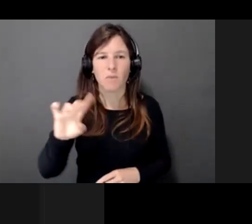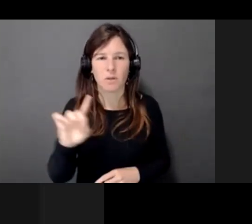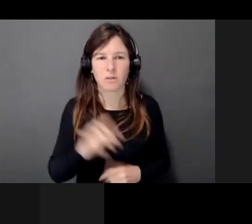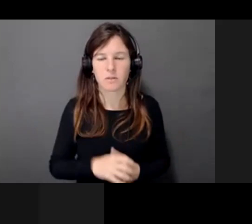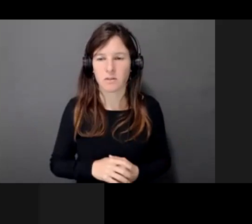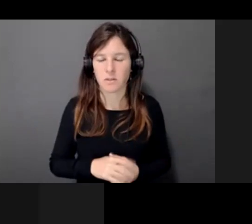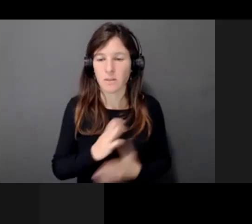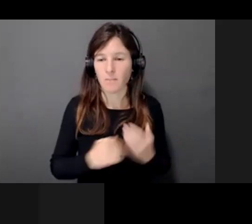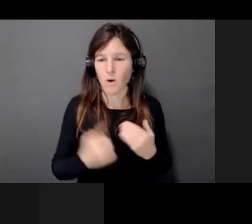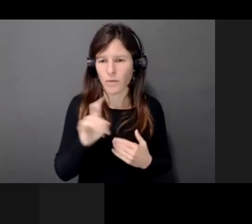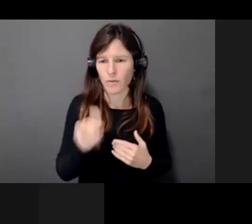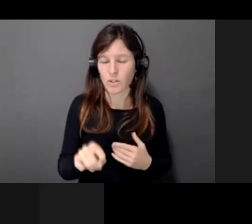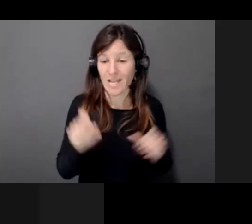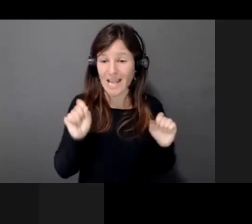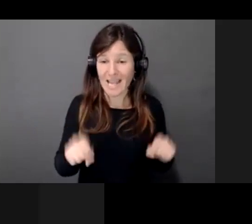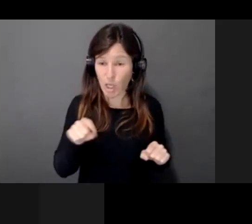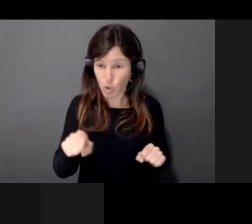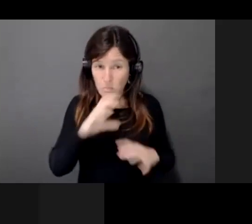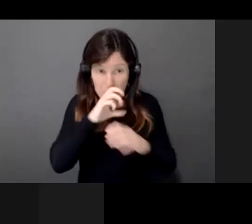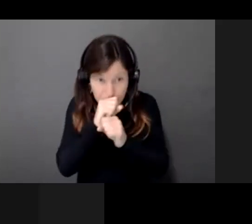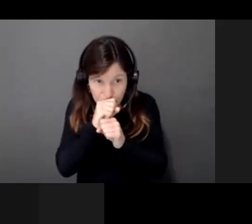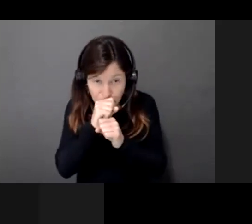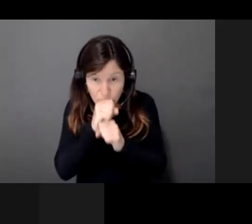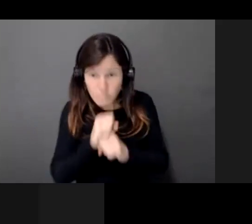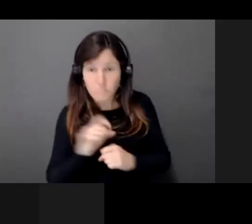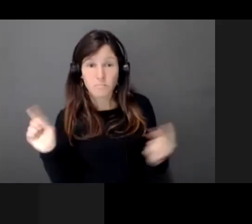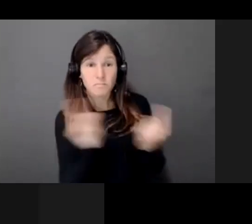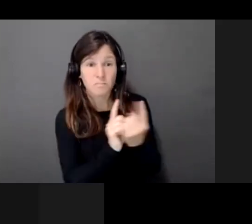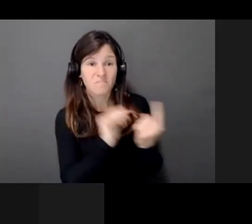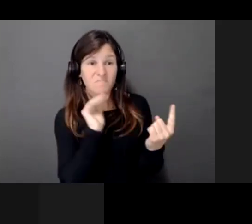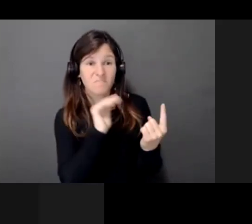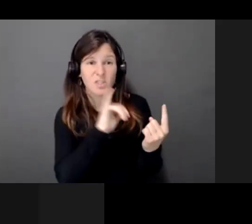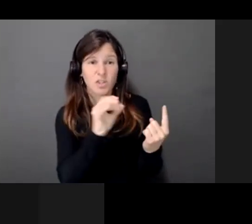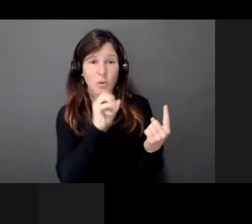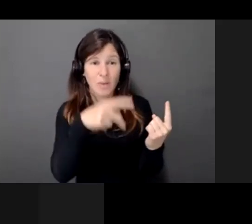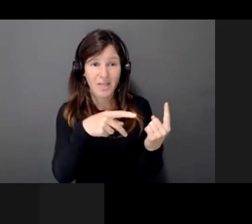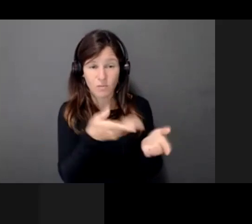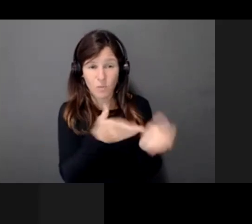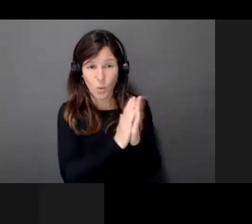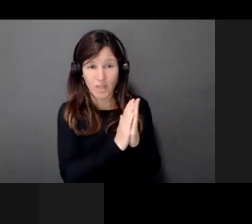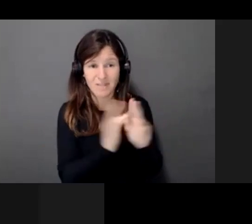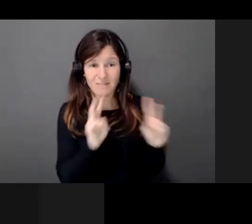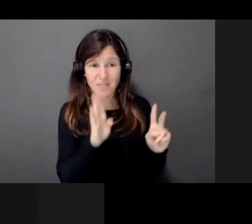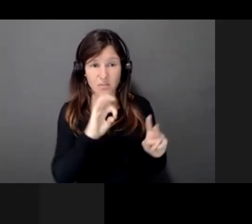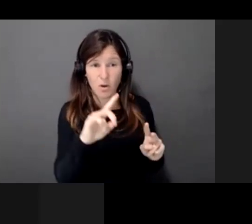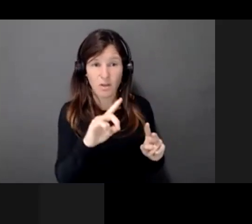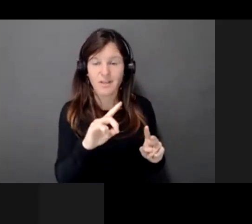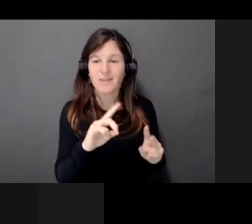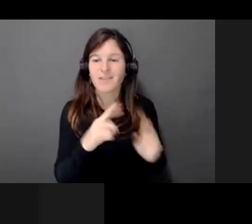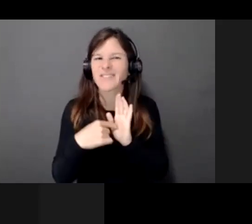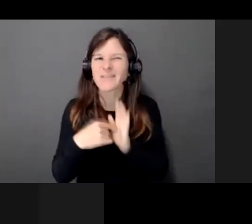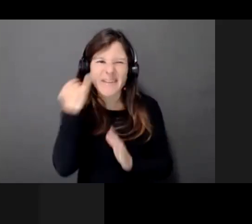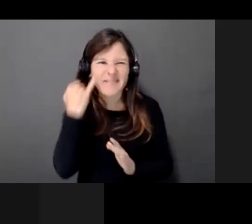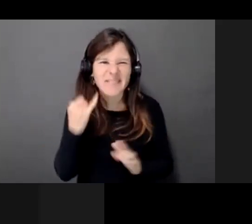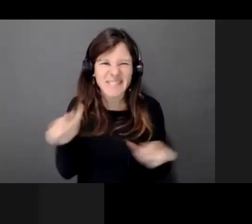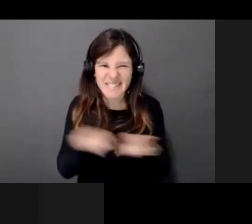go anonymously to the justice of the peace to get a peace bond, especially because the accused lives in the same house as the victim?